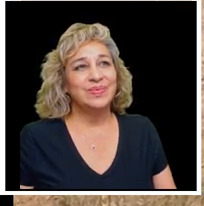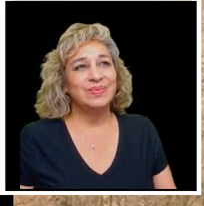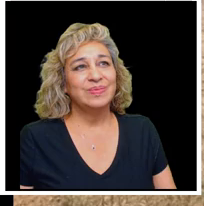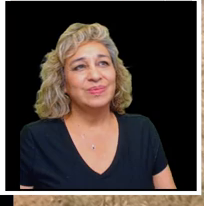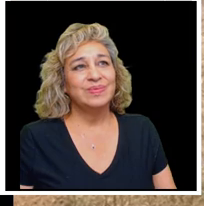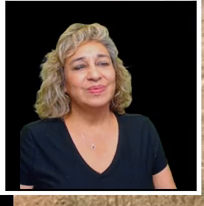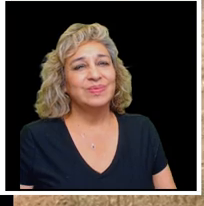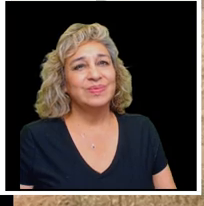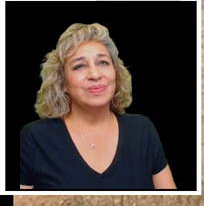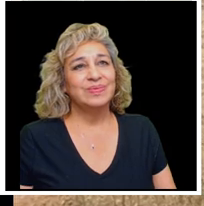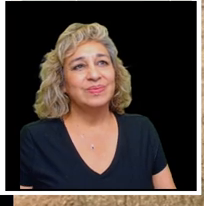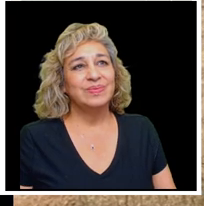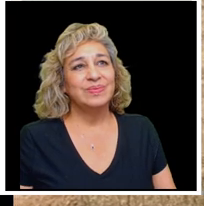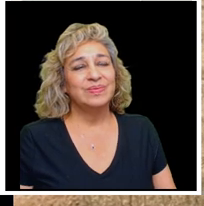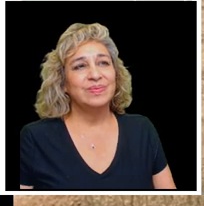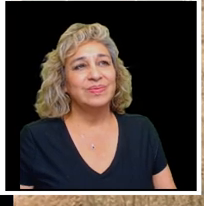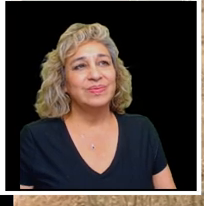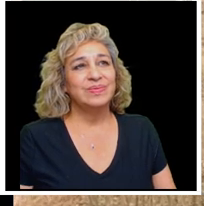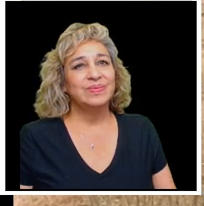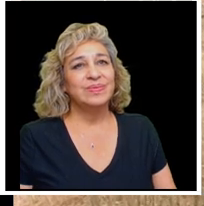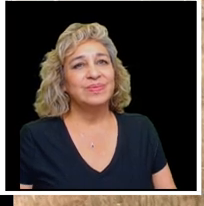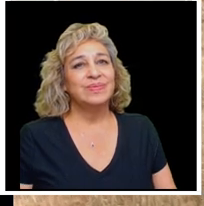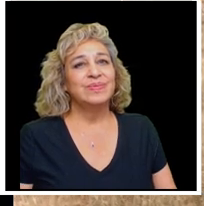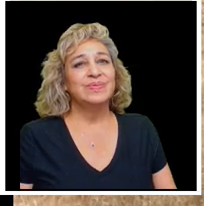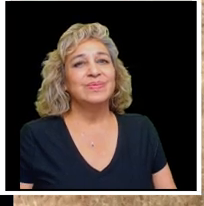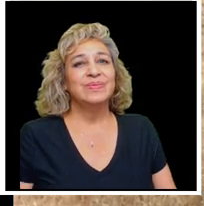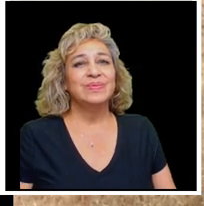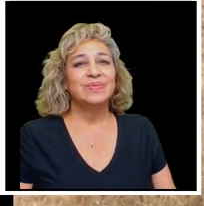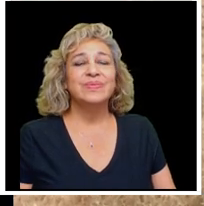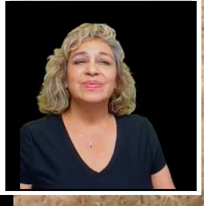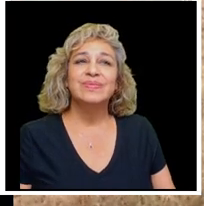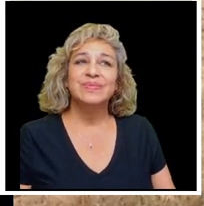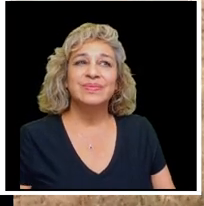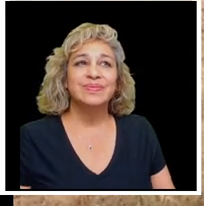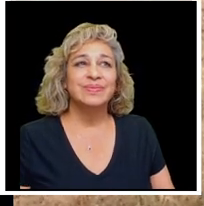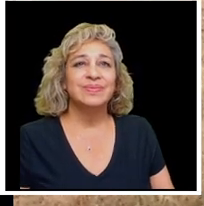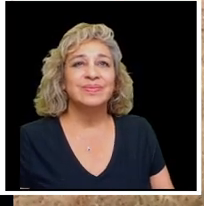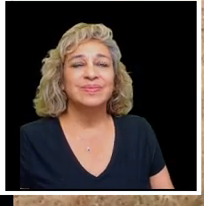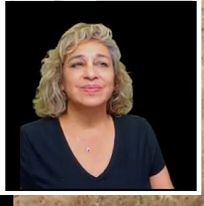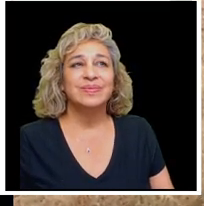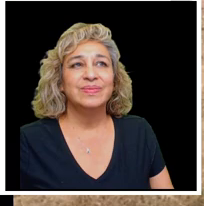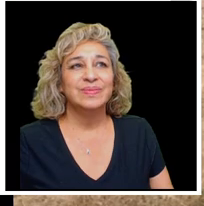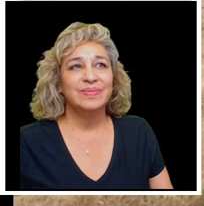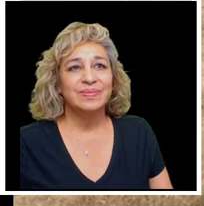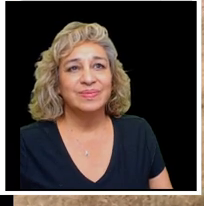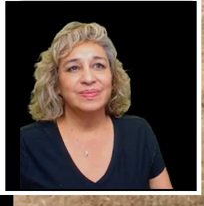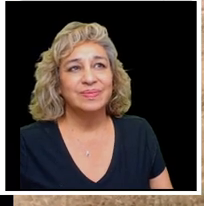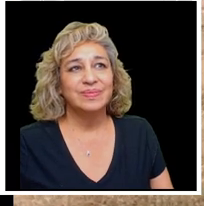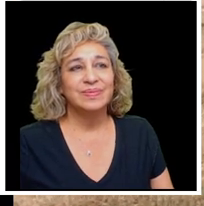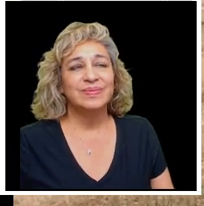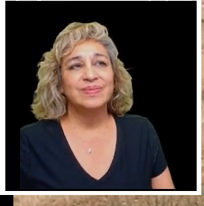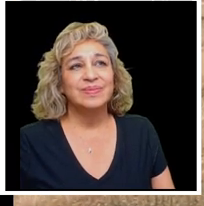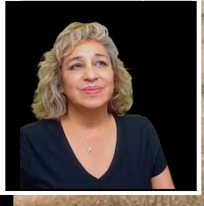baby yeah yeah no kiss I saw a